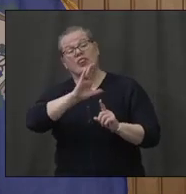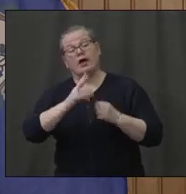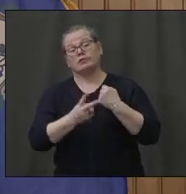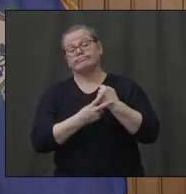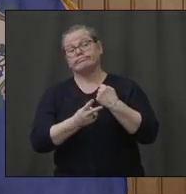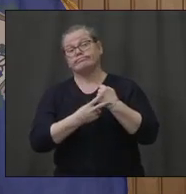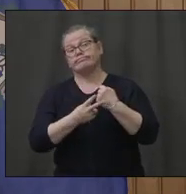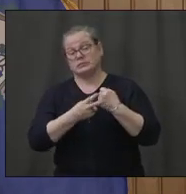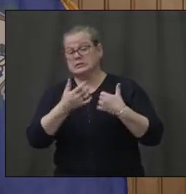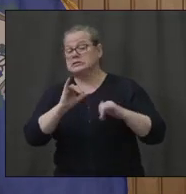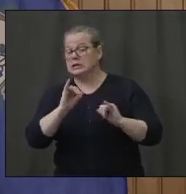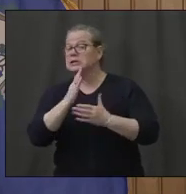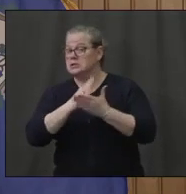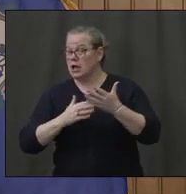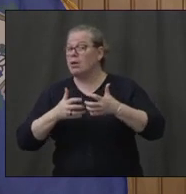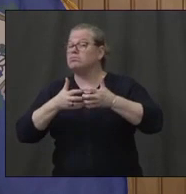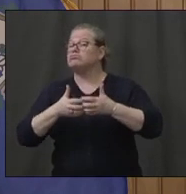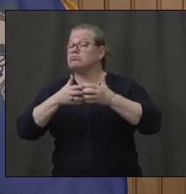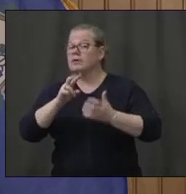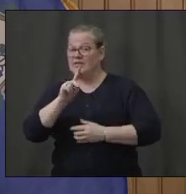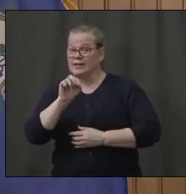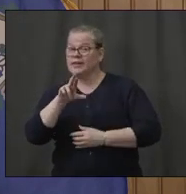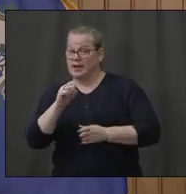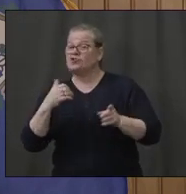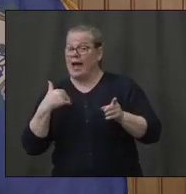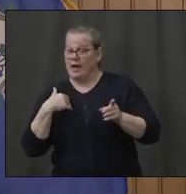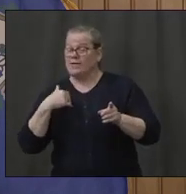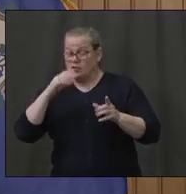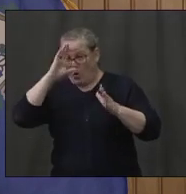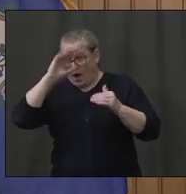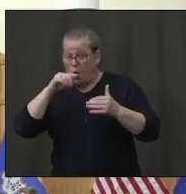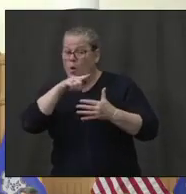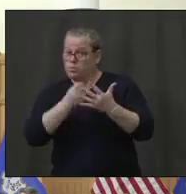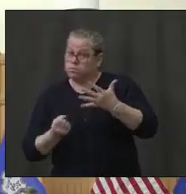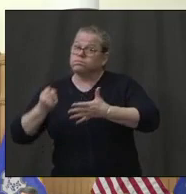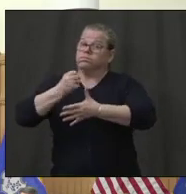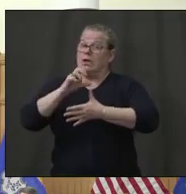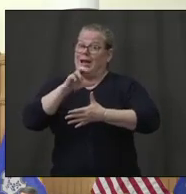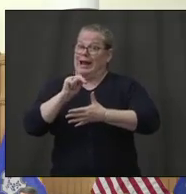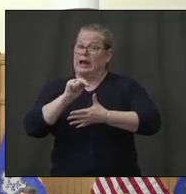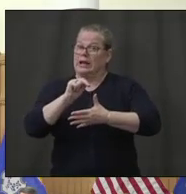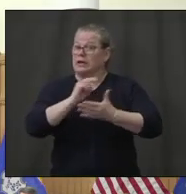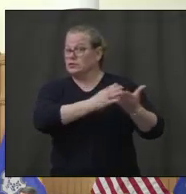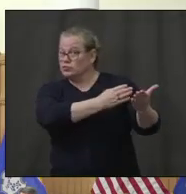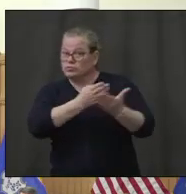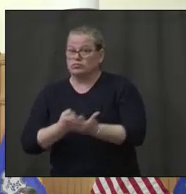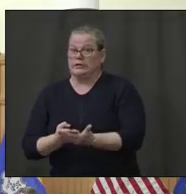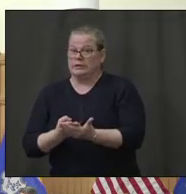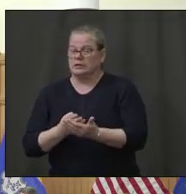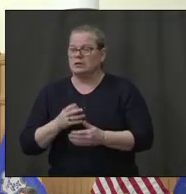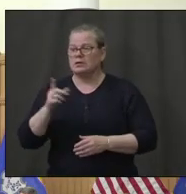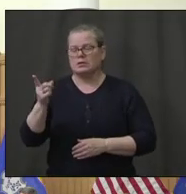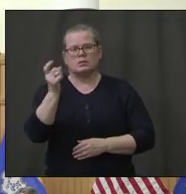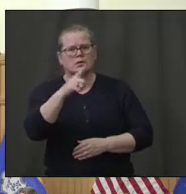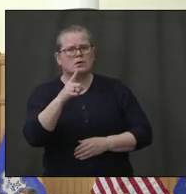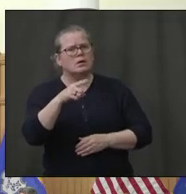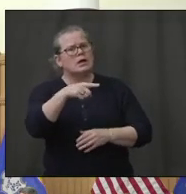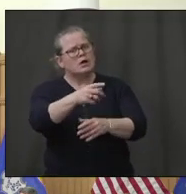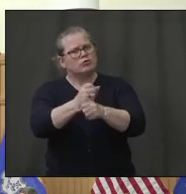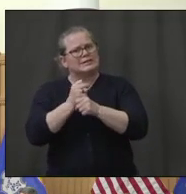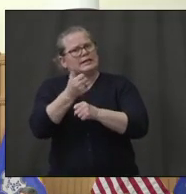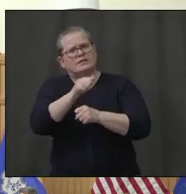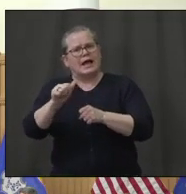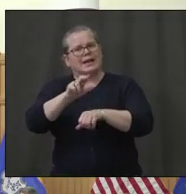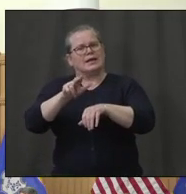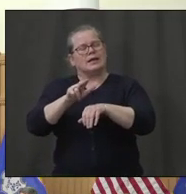be prioritizing Connecticut along with the other hot zones. Have we received any expired PPE from the